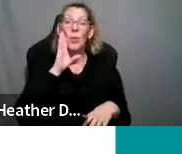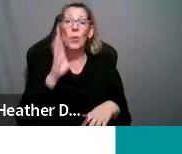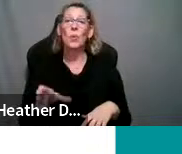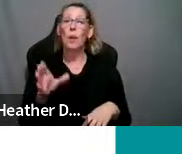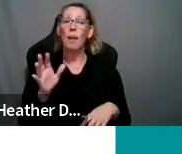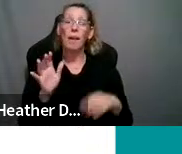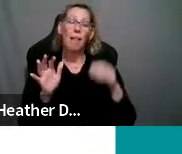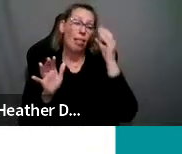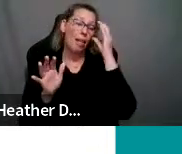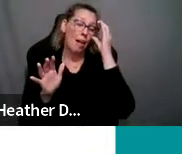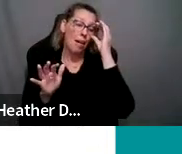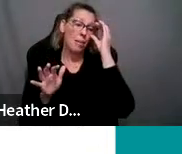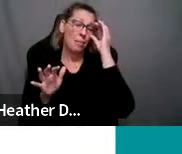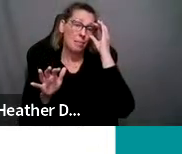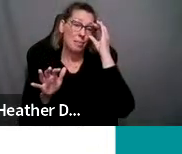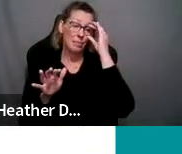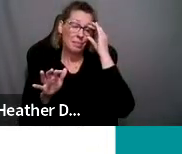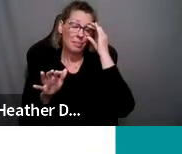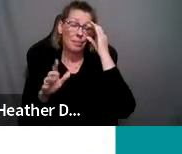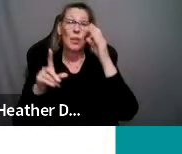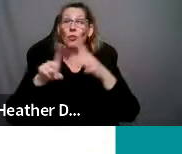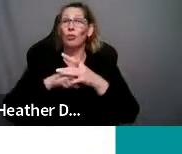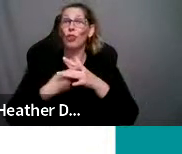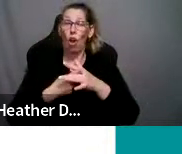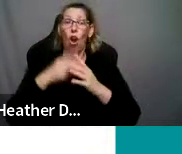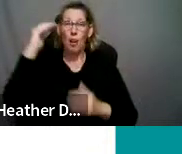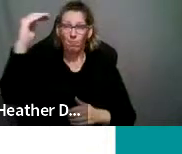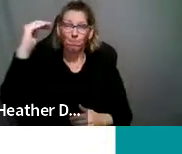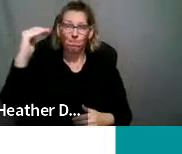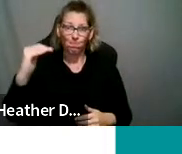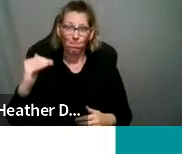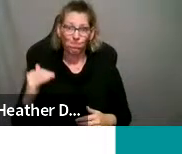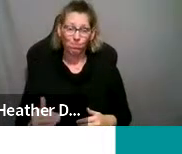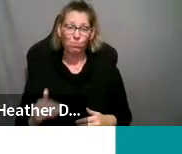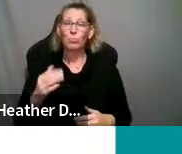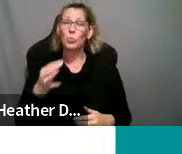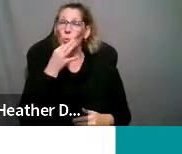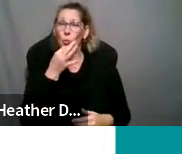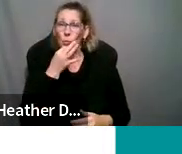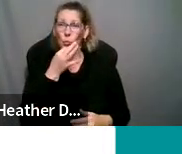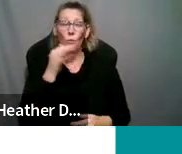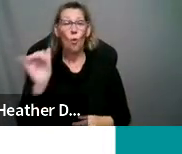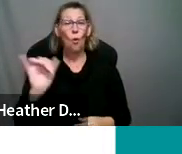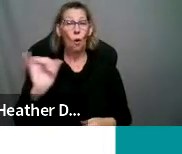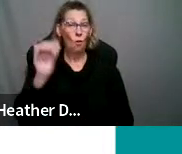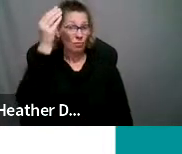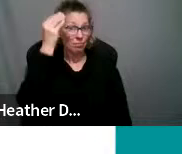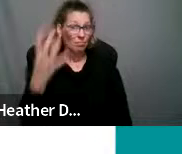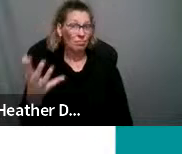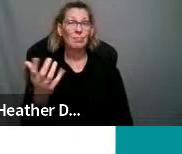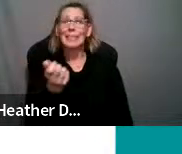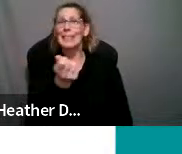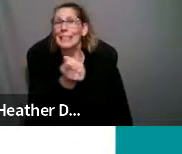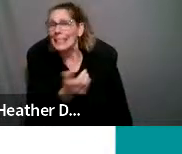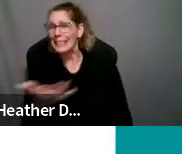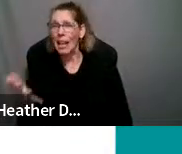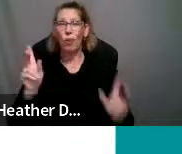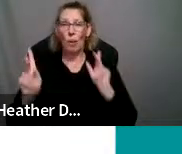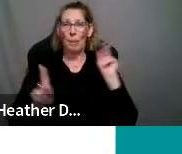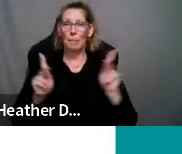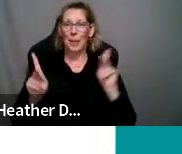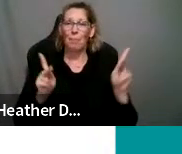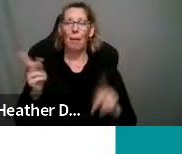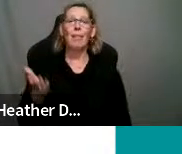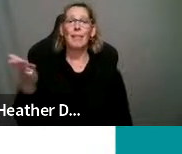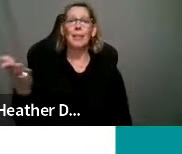to begin going through those in just a second. I also wanted to note that several people submitted